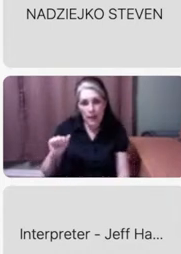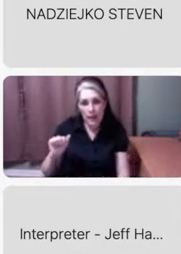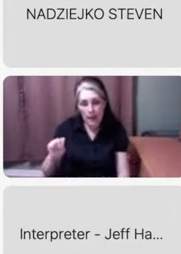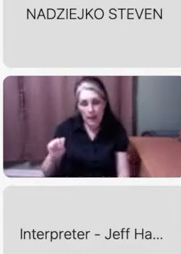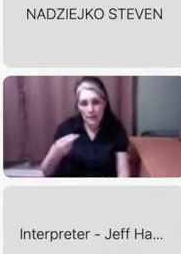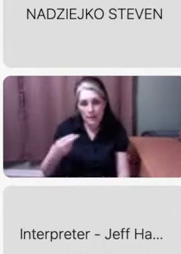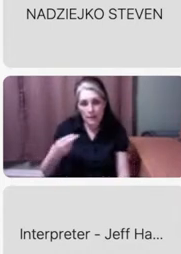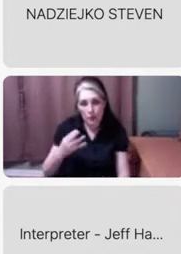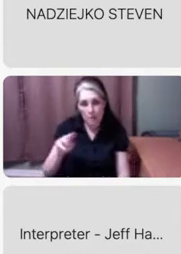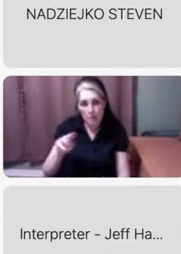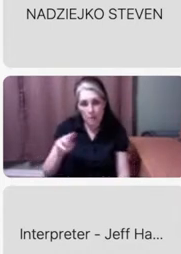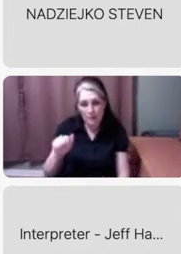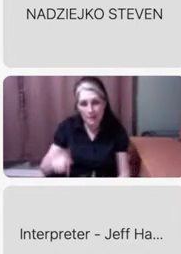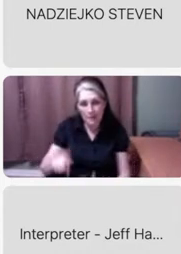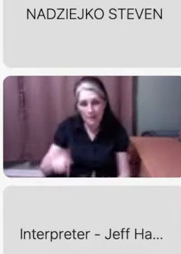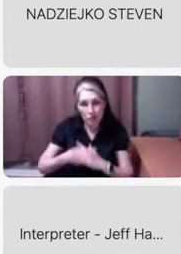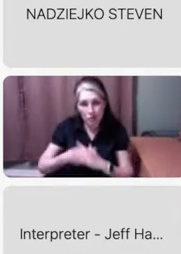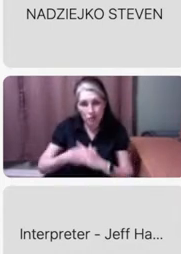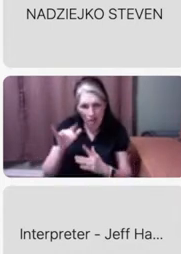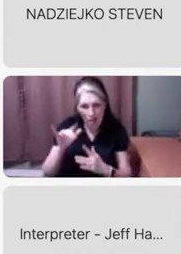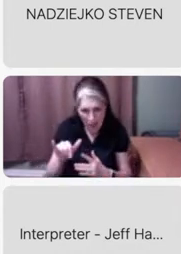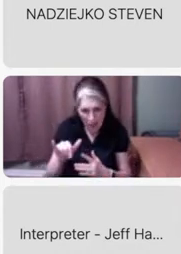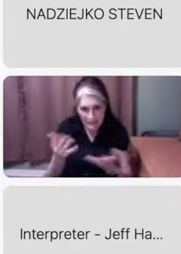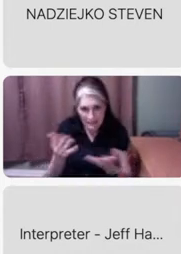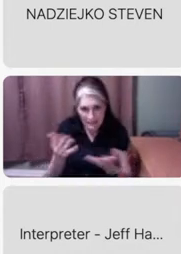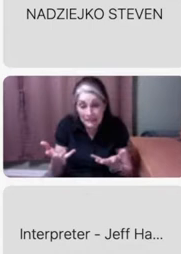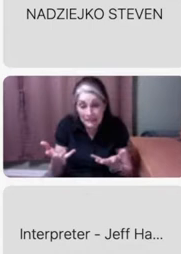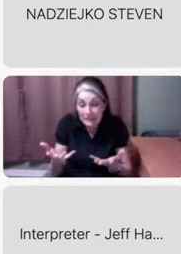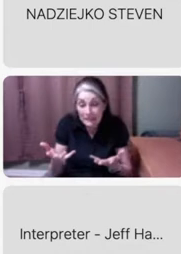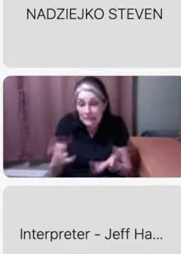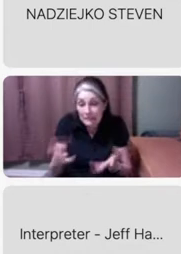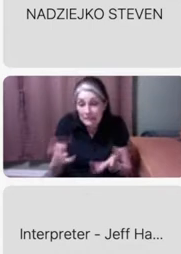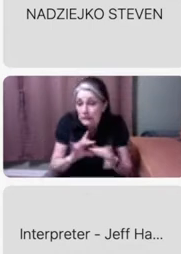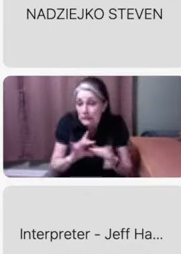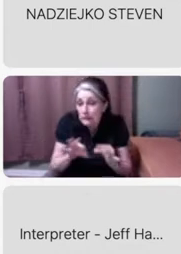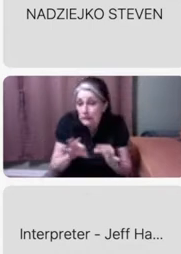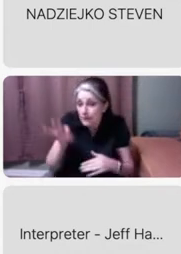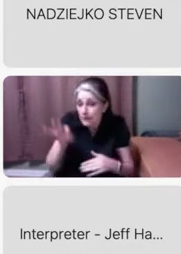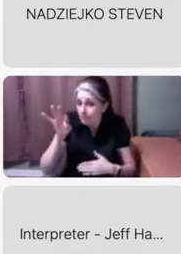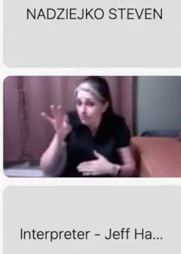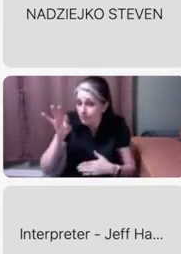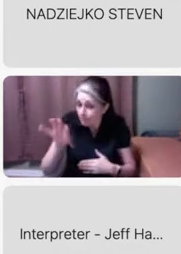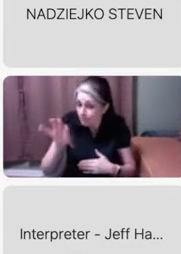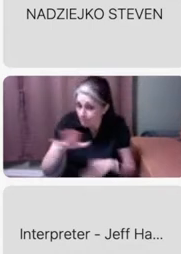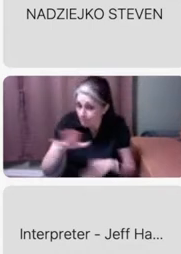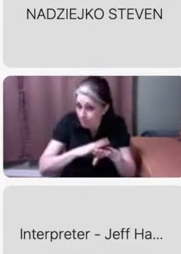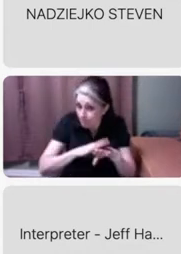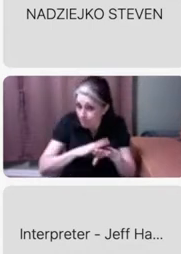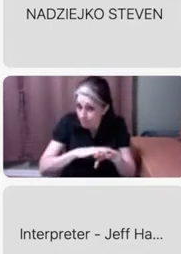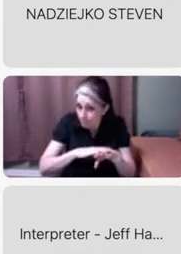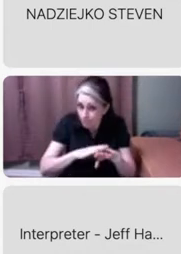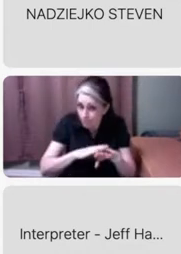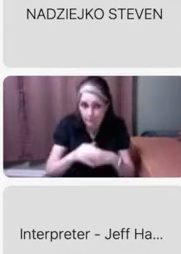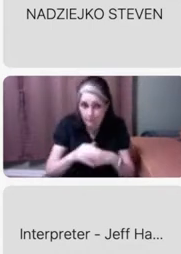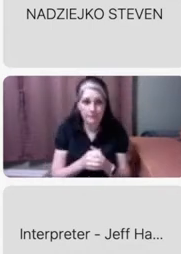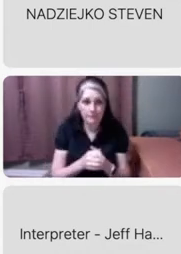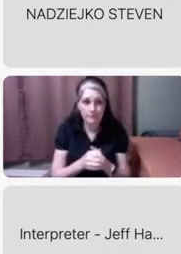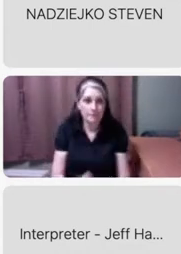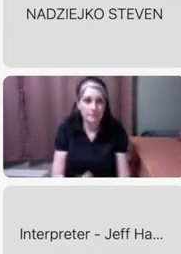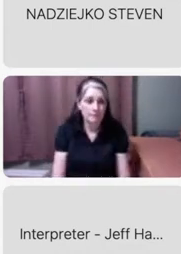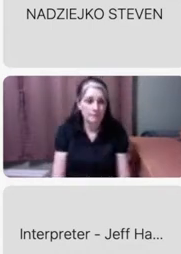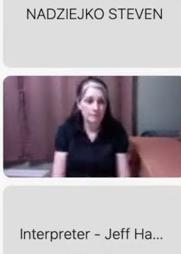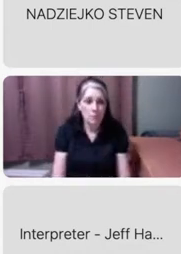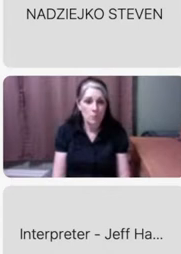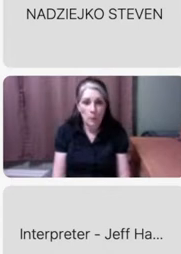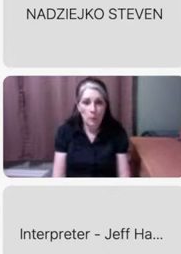asthma so i'm just erroring on the side of caution and i want to bring it up so